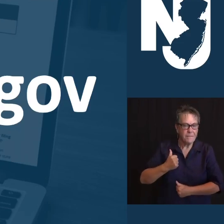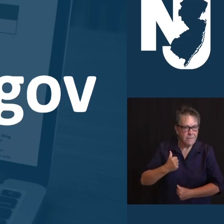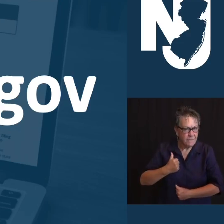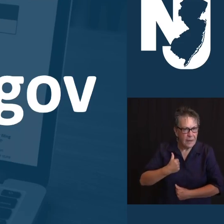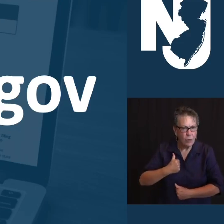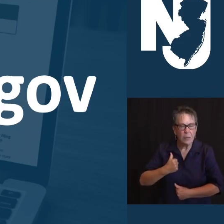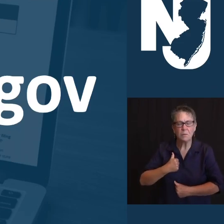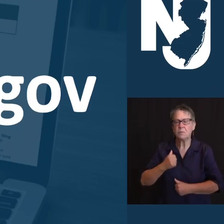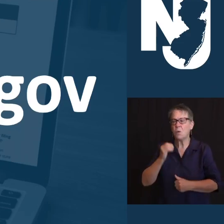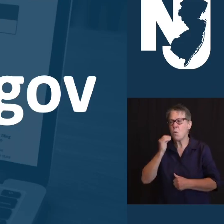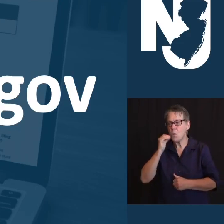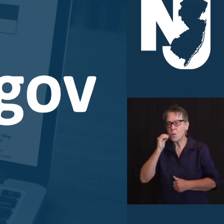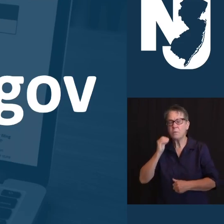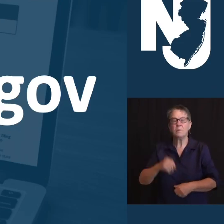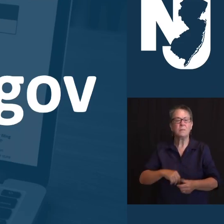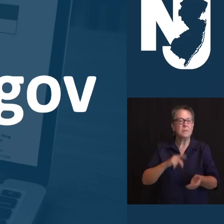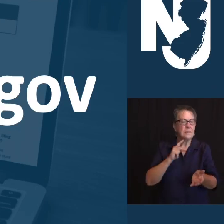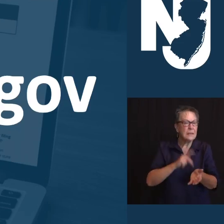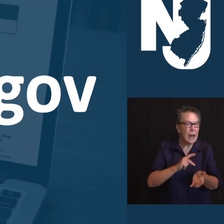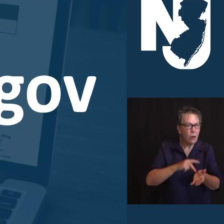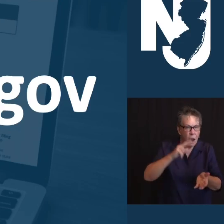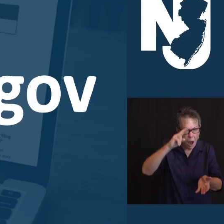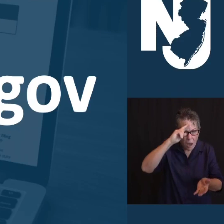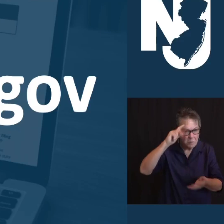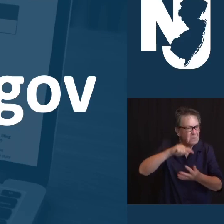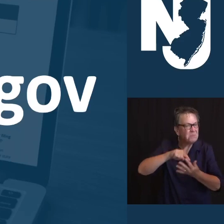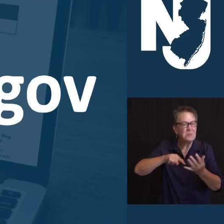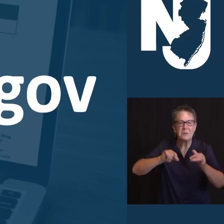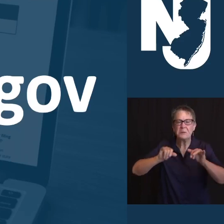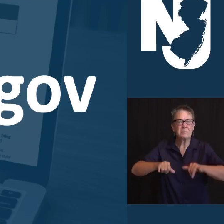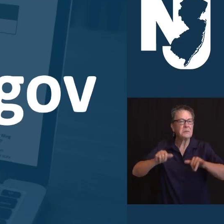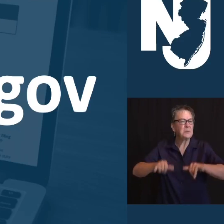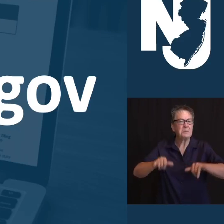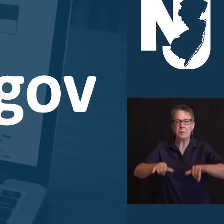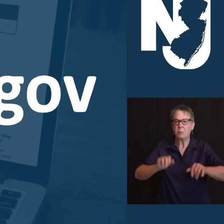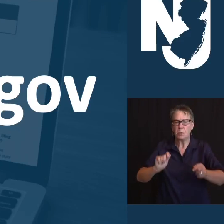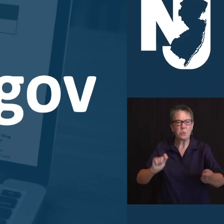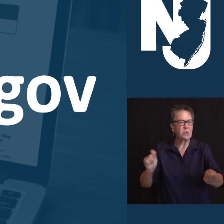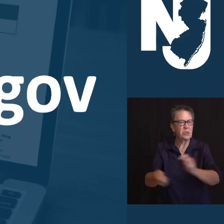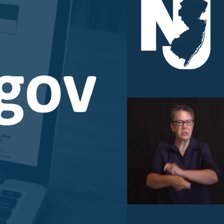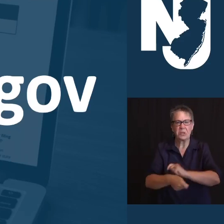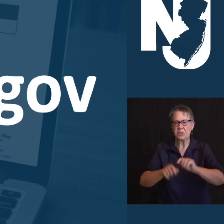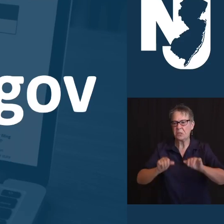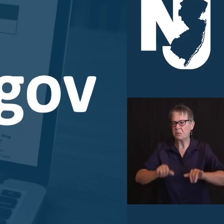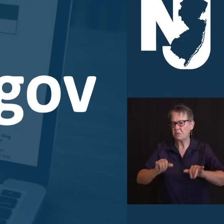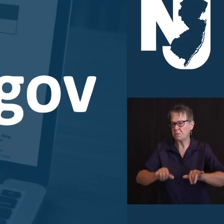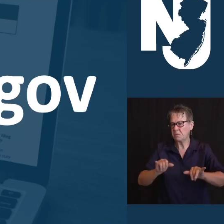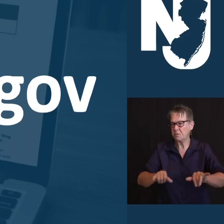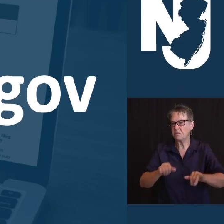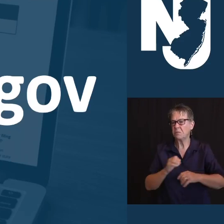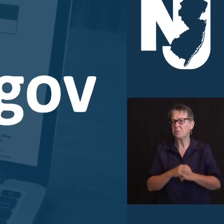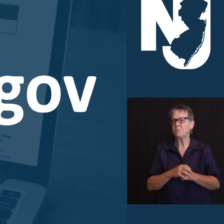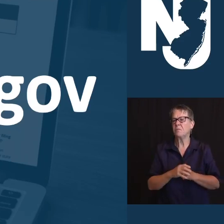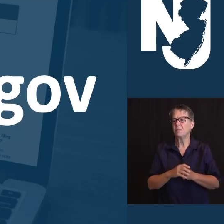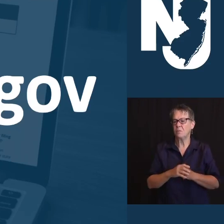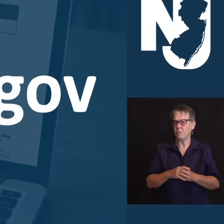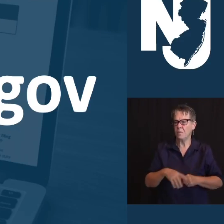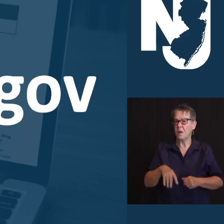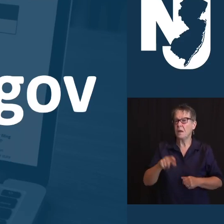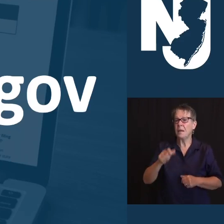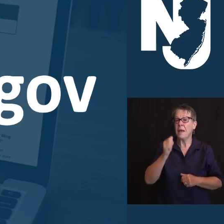is 1.42%. The northern part of the state reports 1.18%. Central part,